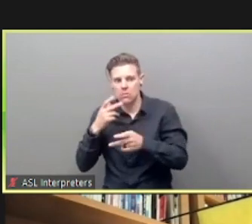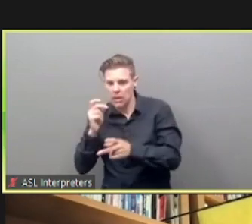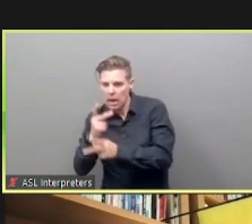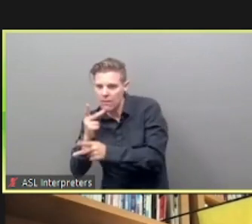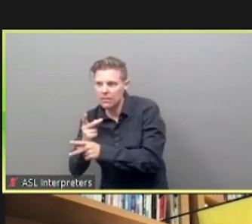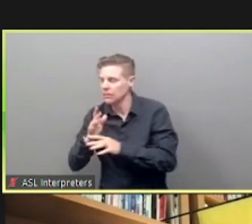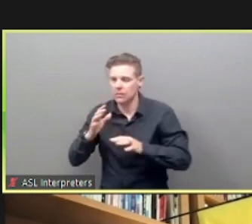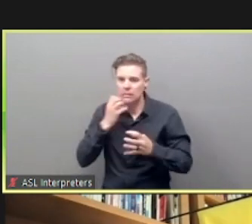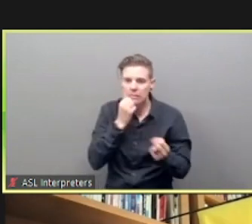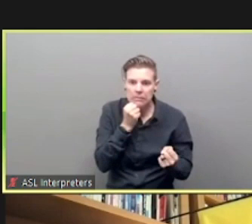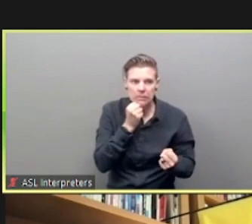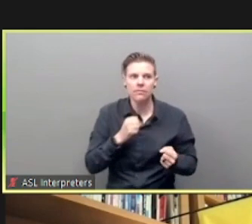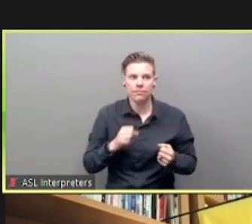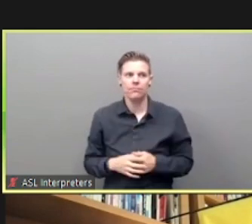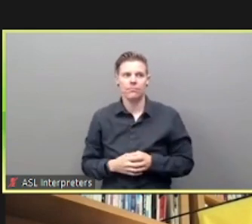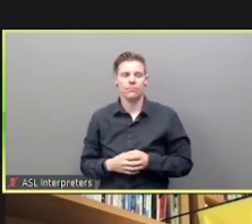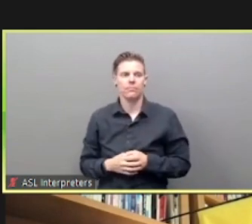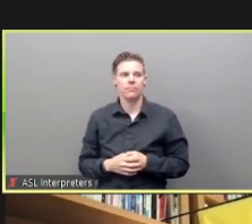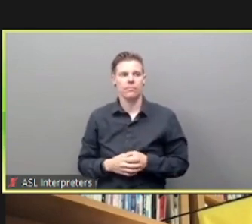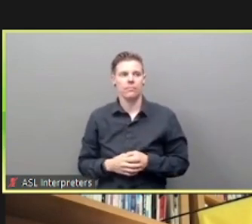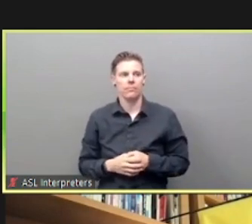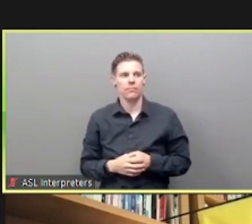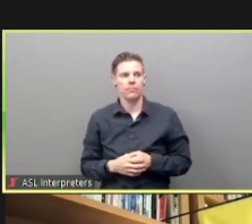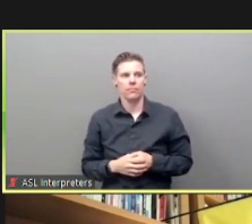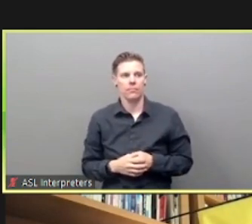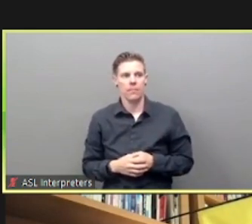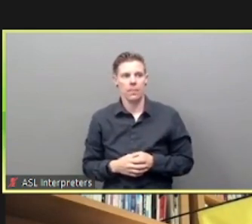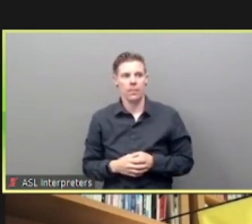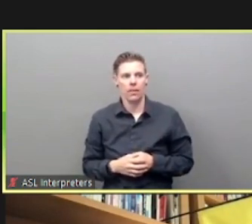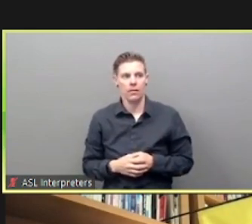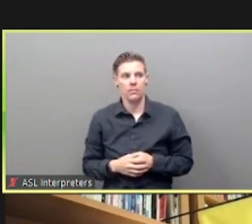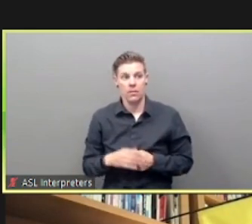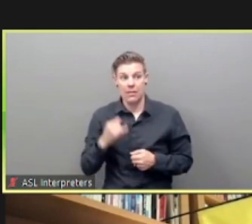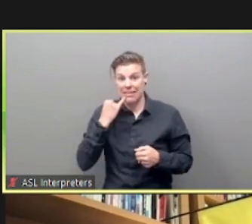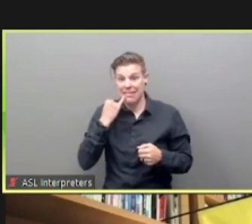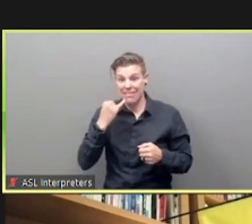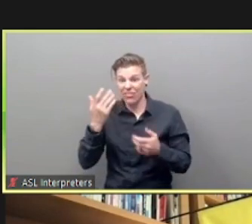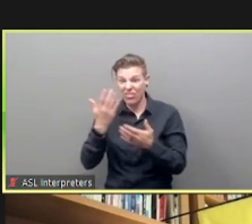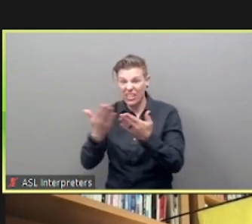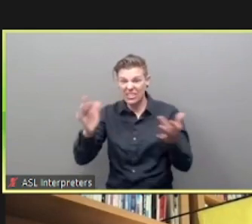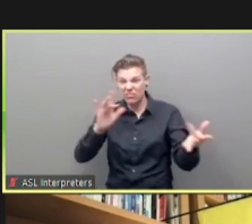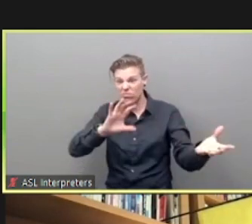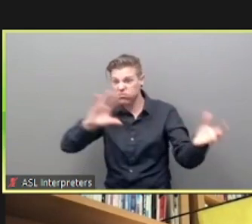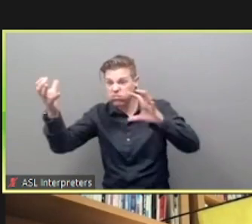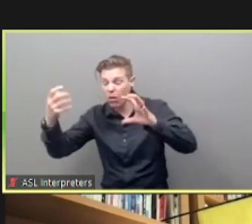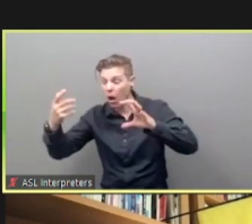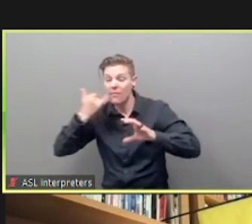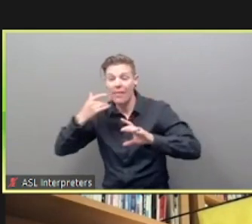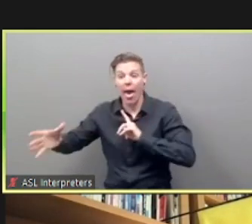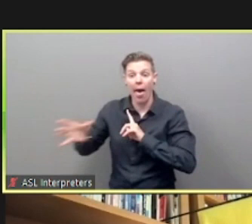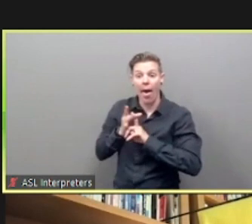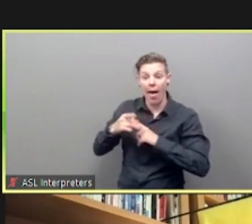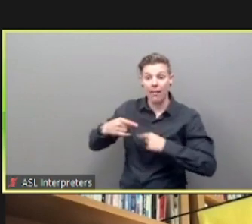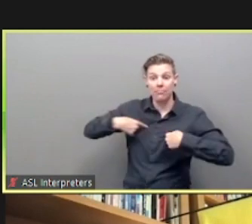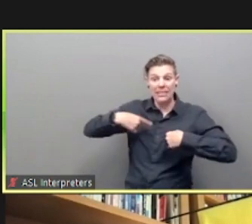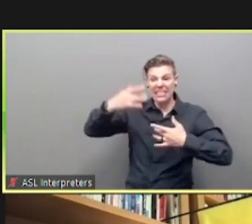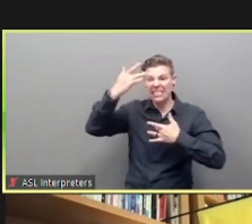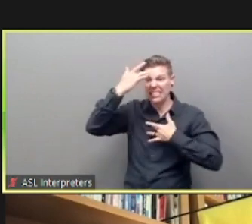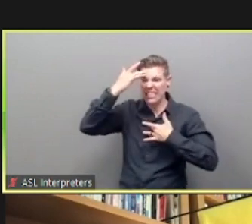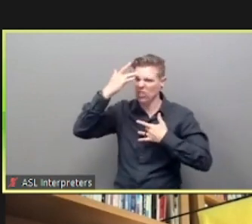that we would otherwise like to be maintaining right now. Staff ratios, we can't go any further with our